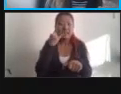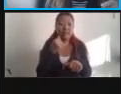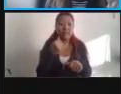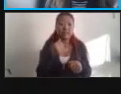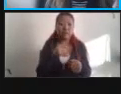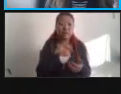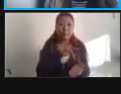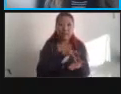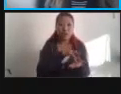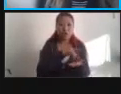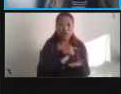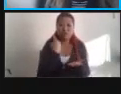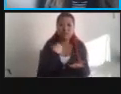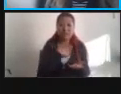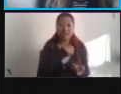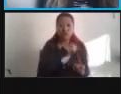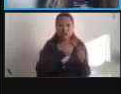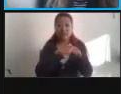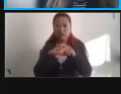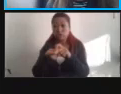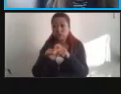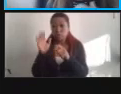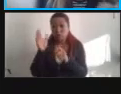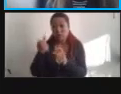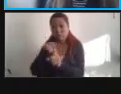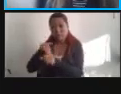risk, but it then impacts another risk?